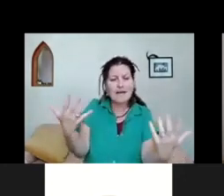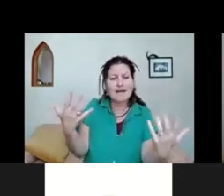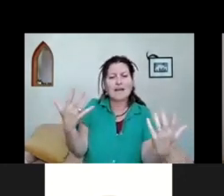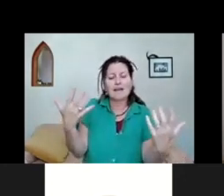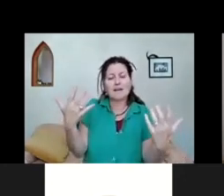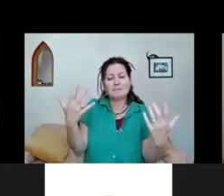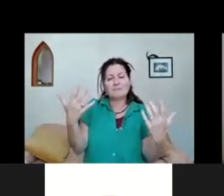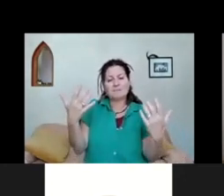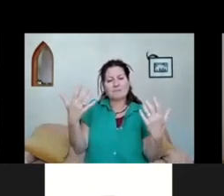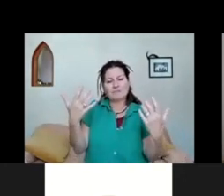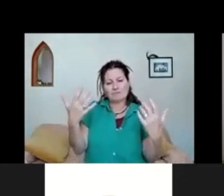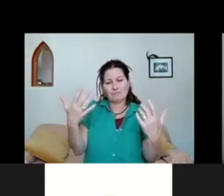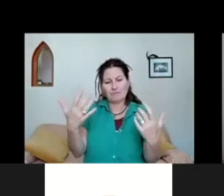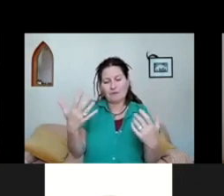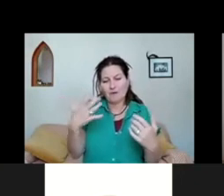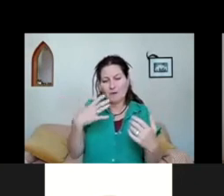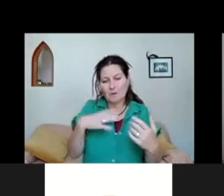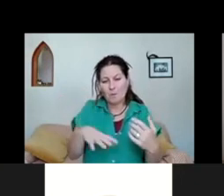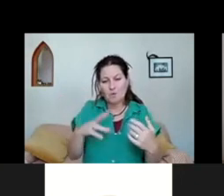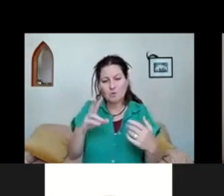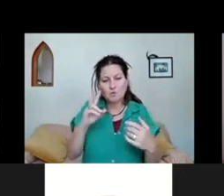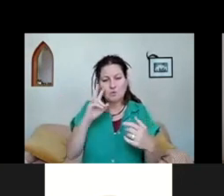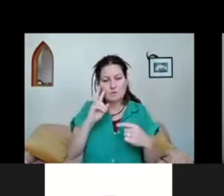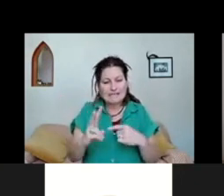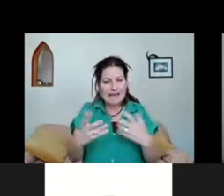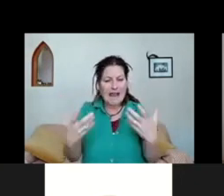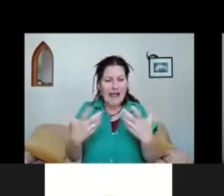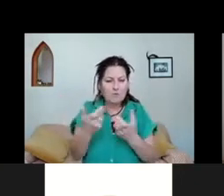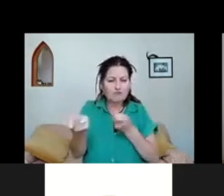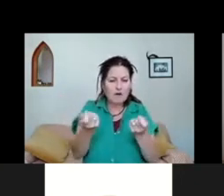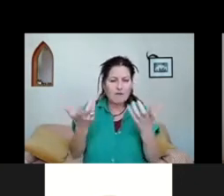in the way it is run at the moment, definitely worth exploring.